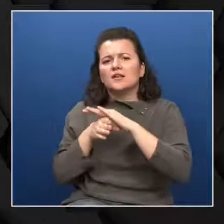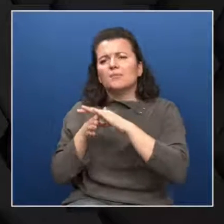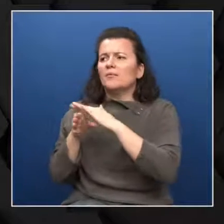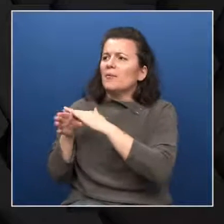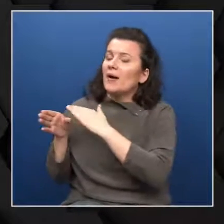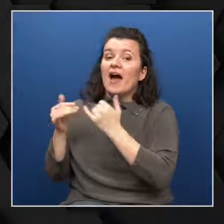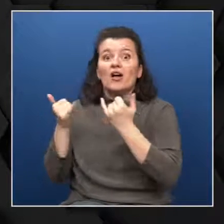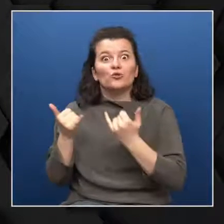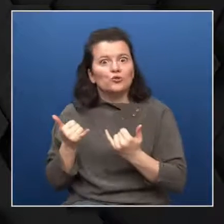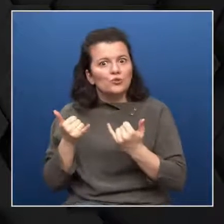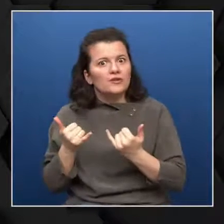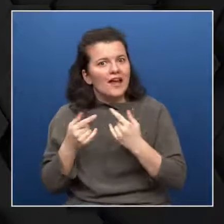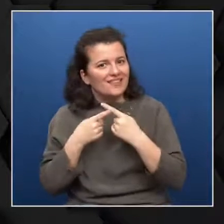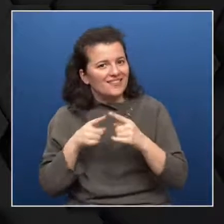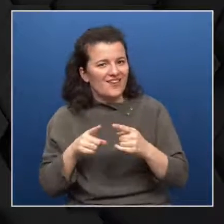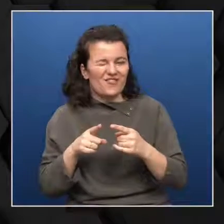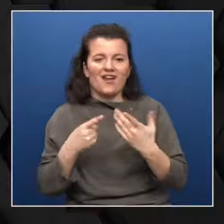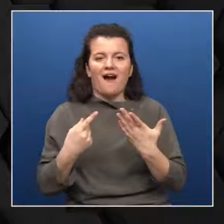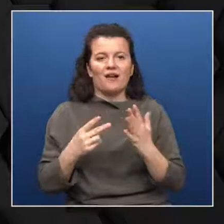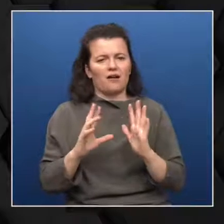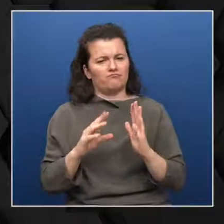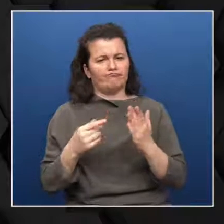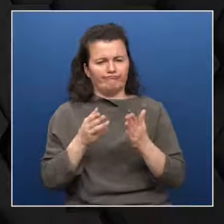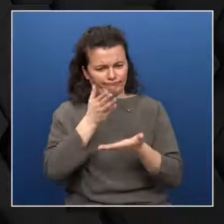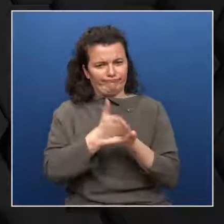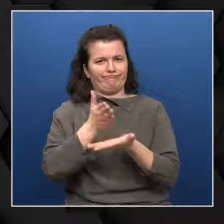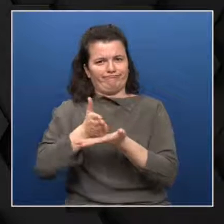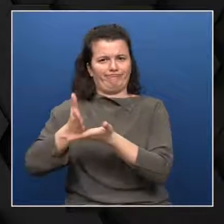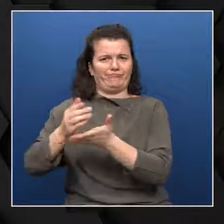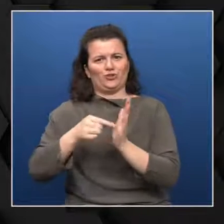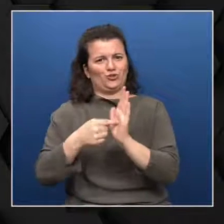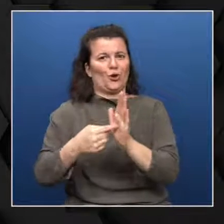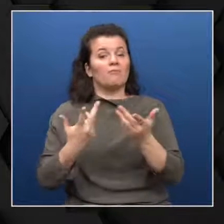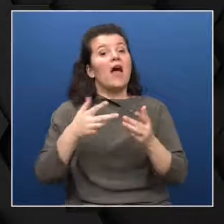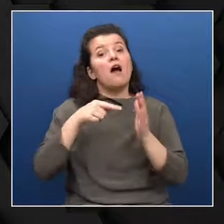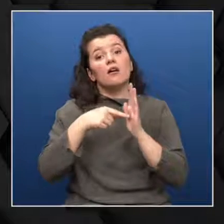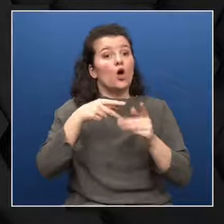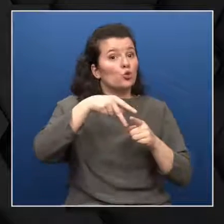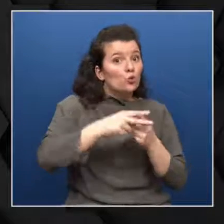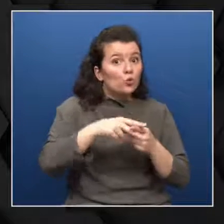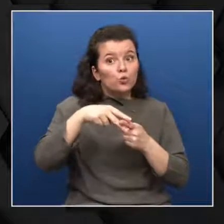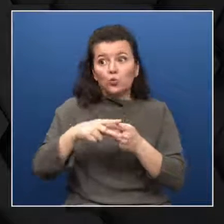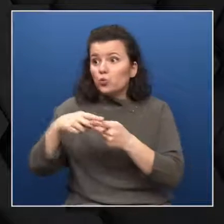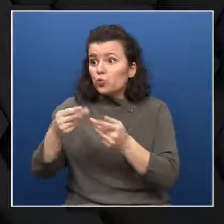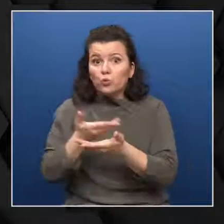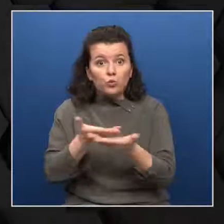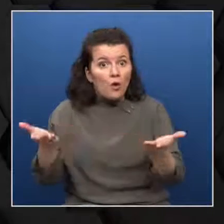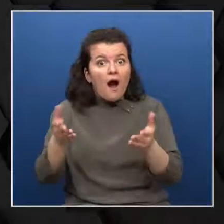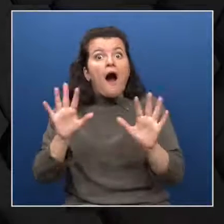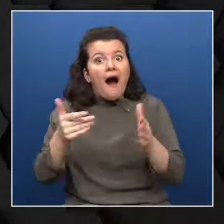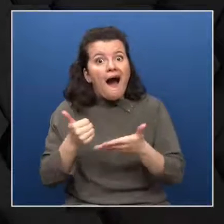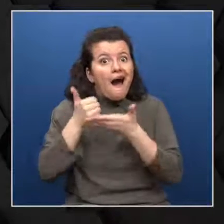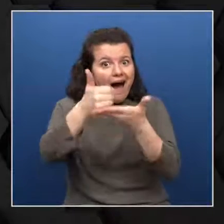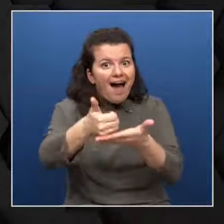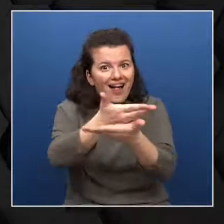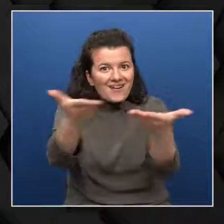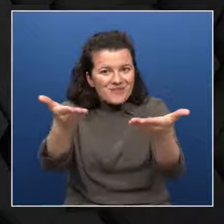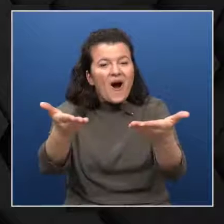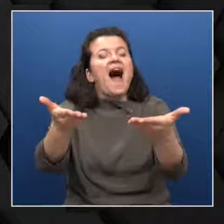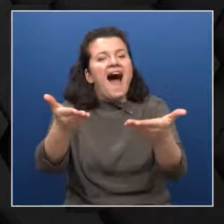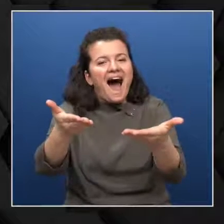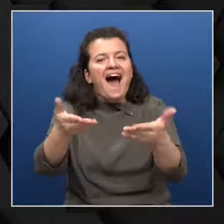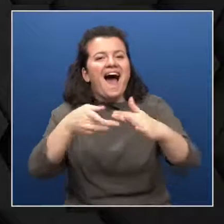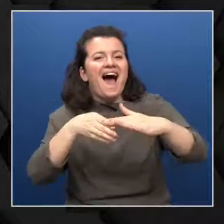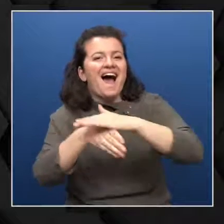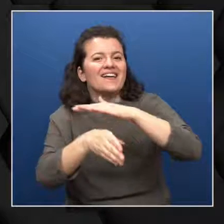some very tactical tactics for all of the tools and things that exist out there to help you do that. So the show is going to be in